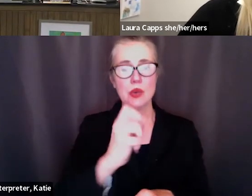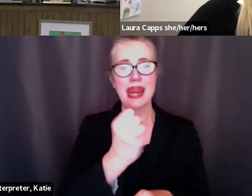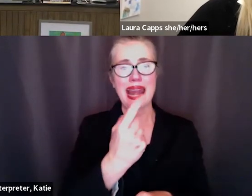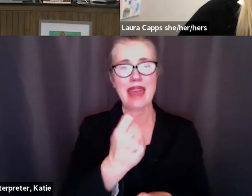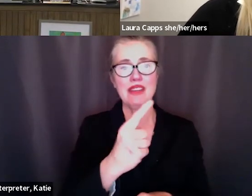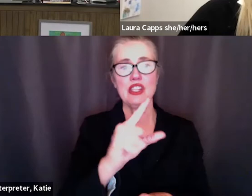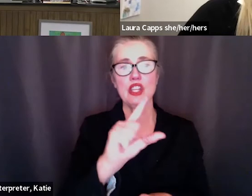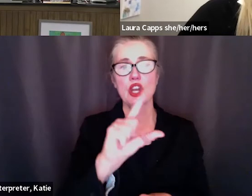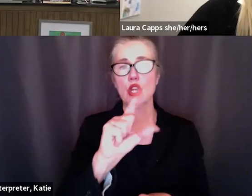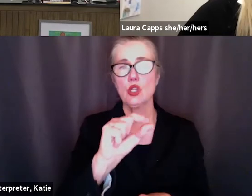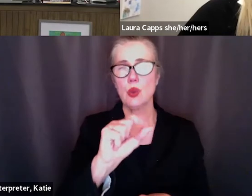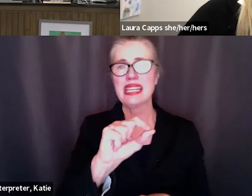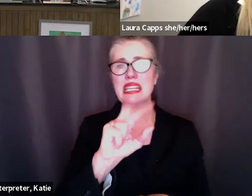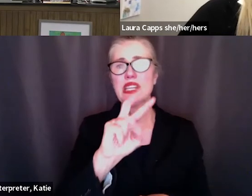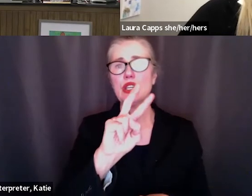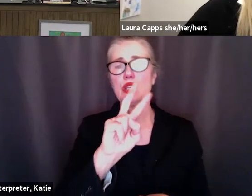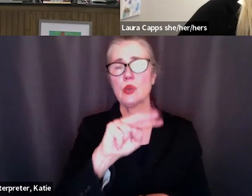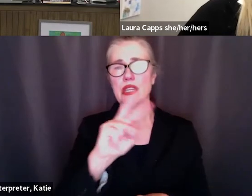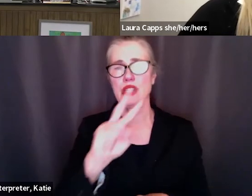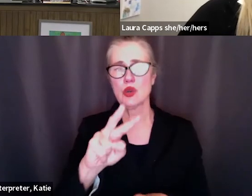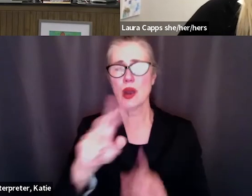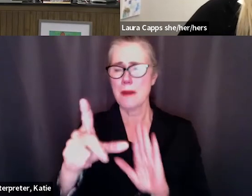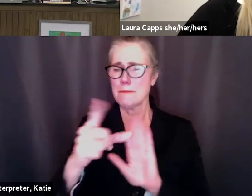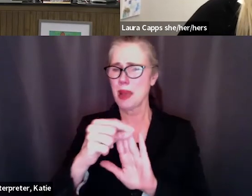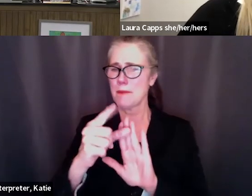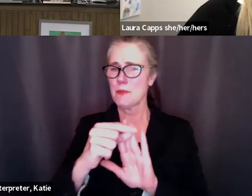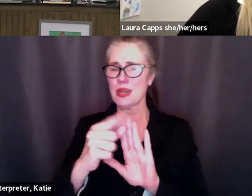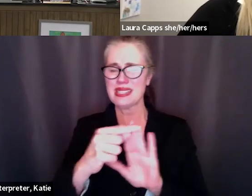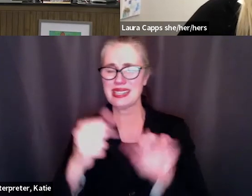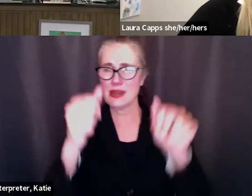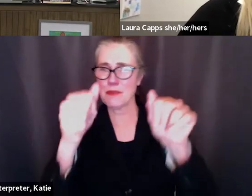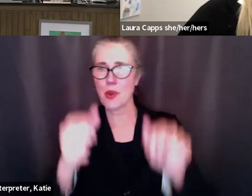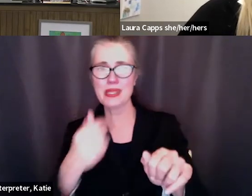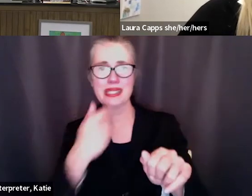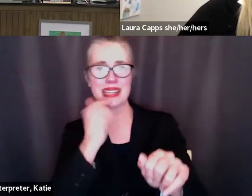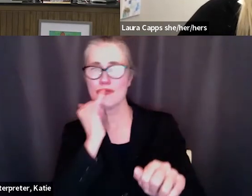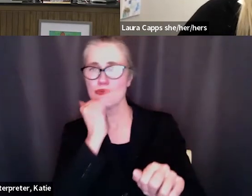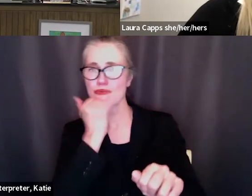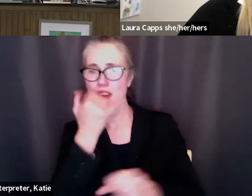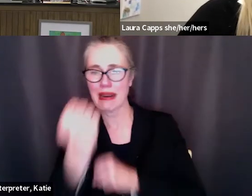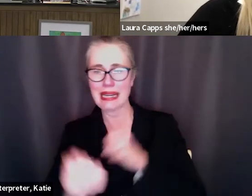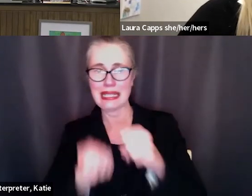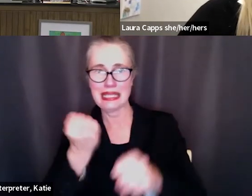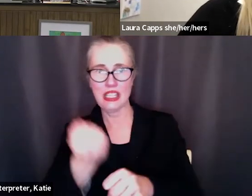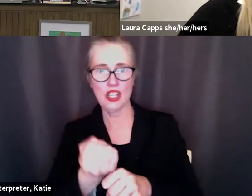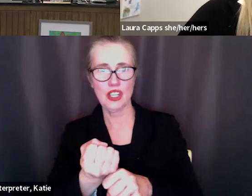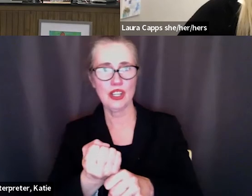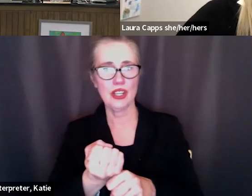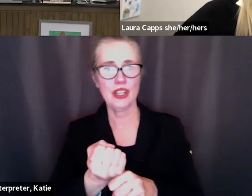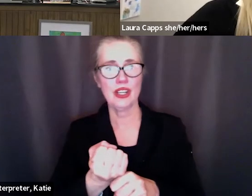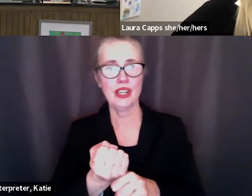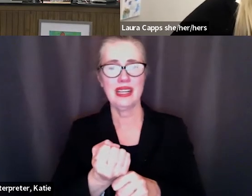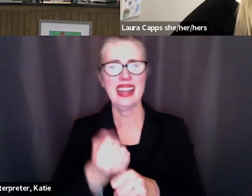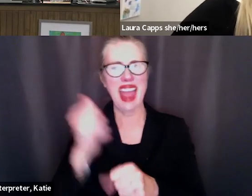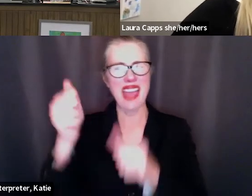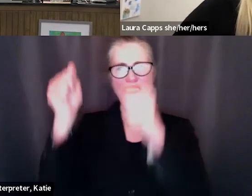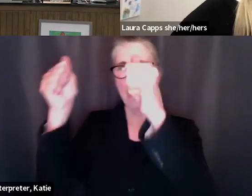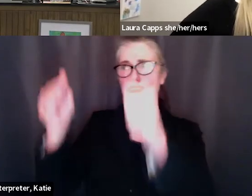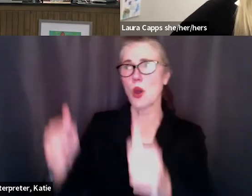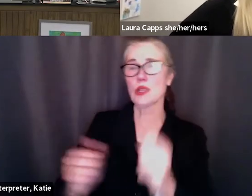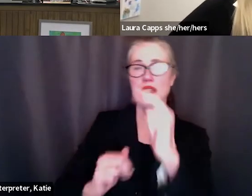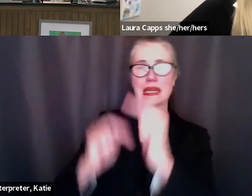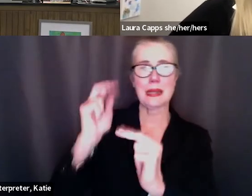a question about it on the printed agenda that is both posted for uh in our building and for the board